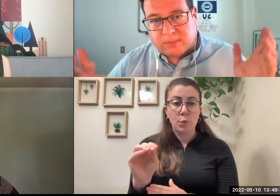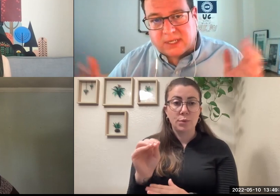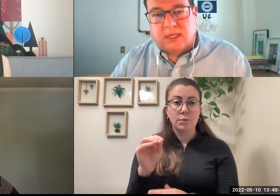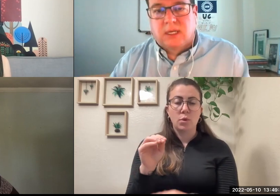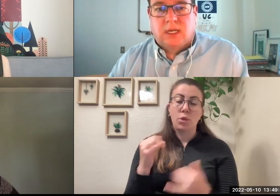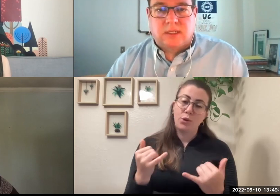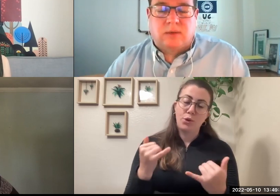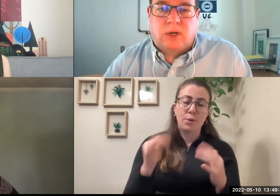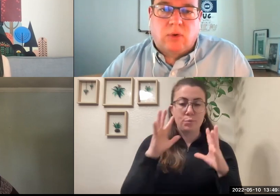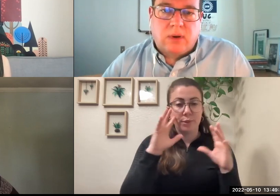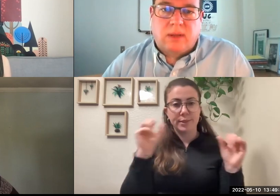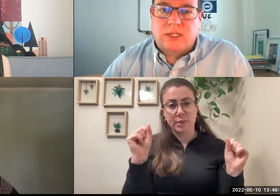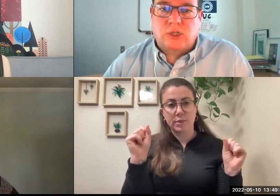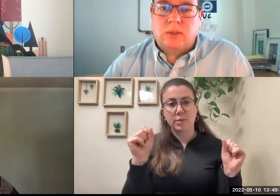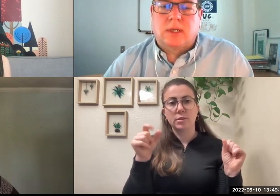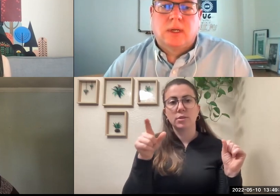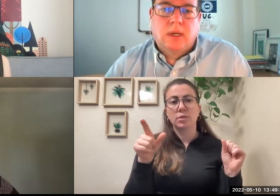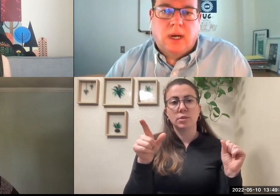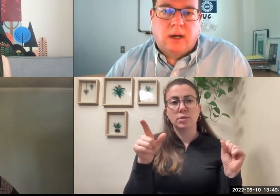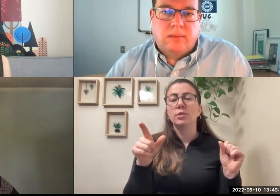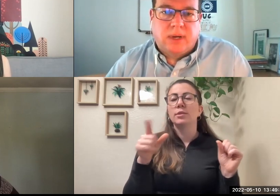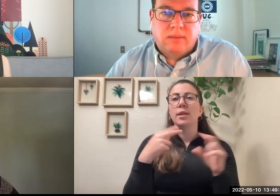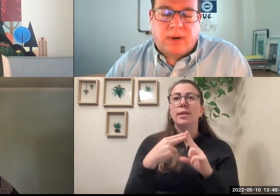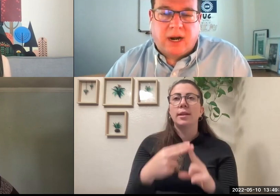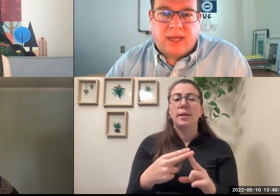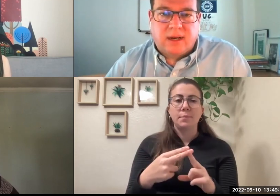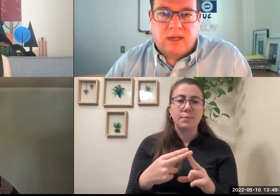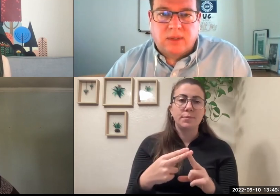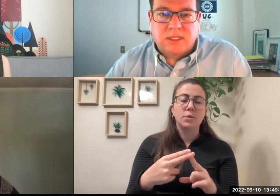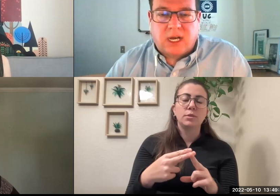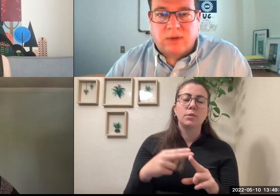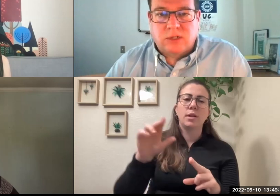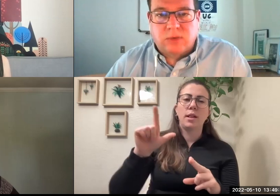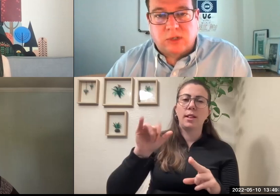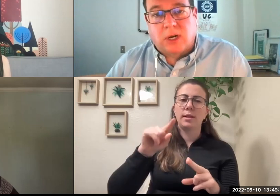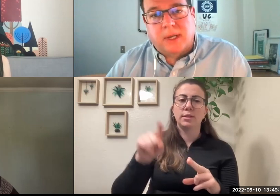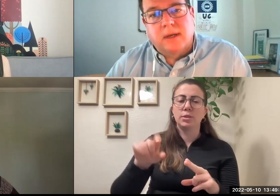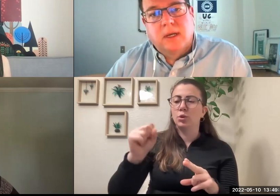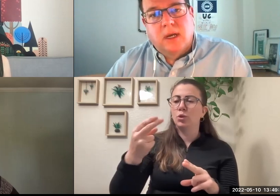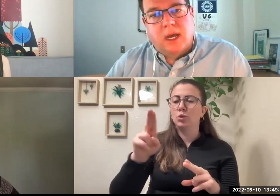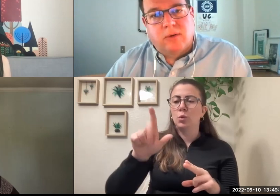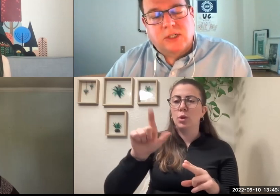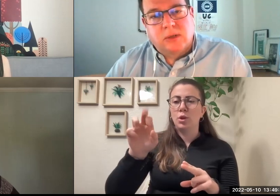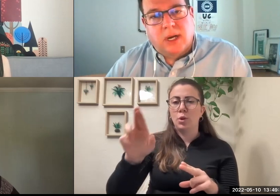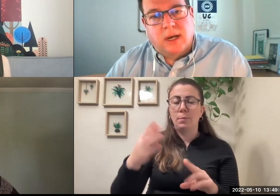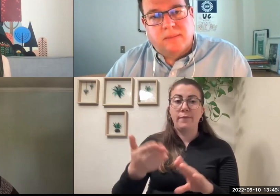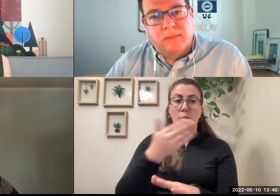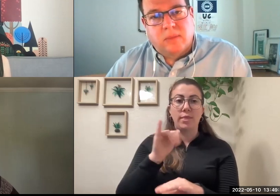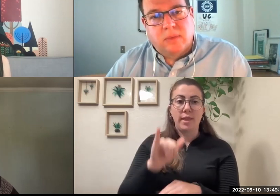our current president, is a wonderful woman named Liz Schuler. But prior to that, it was Richard Trumka. And